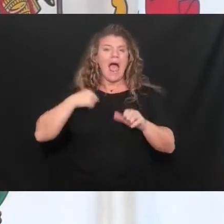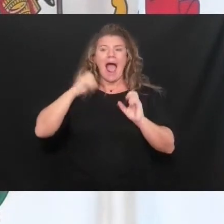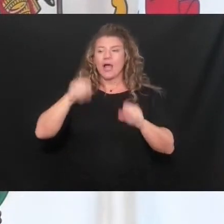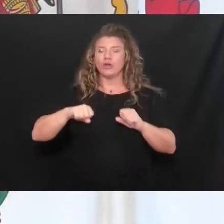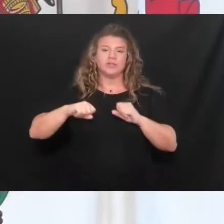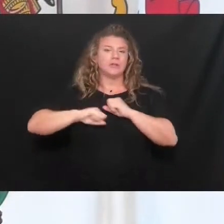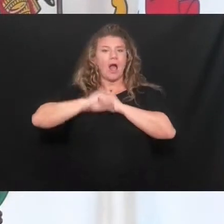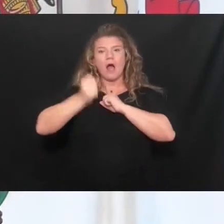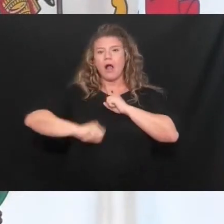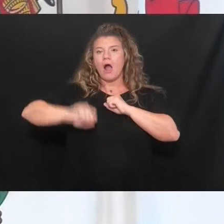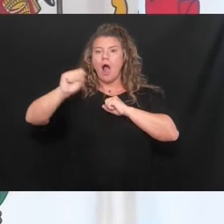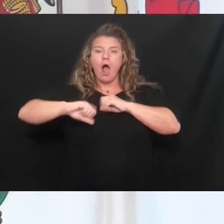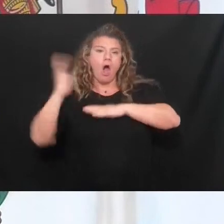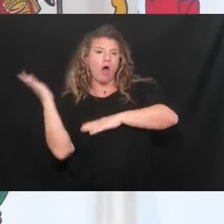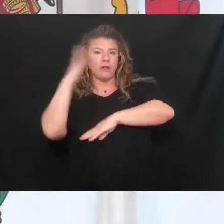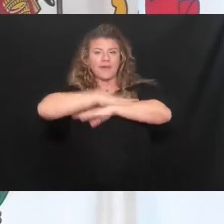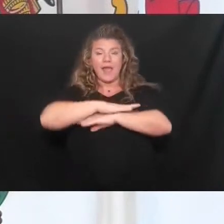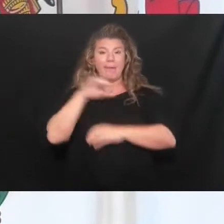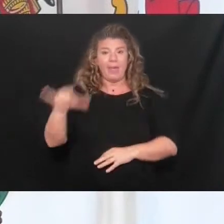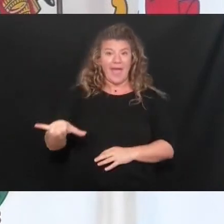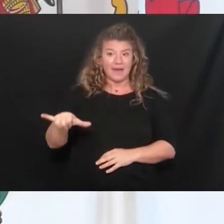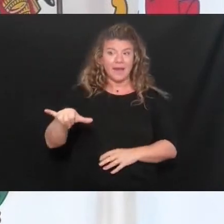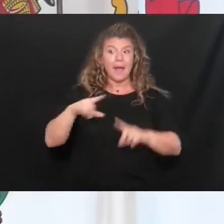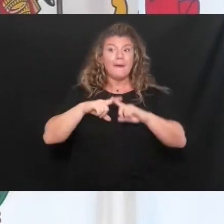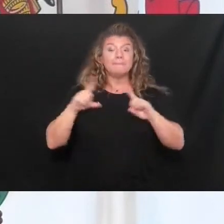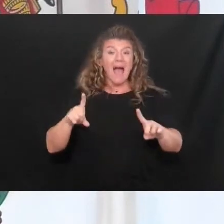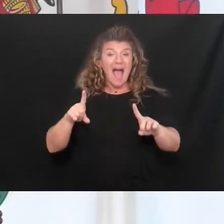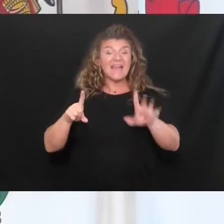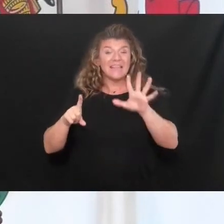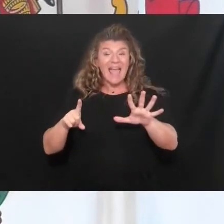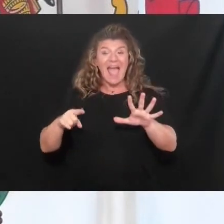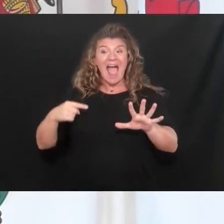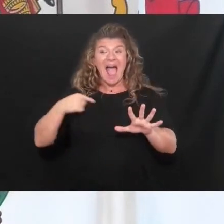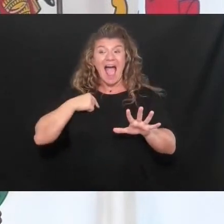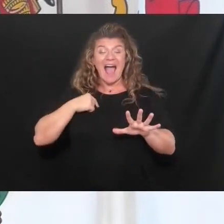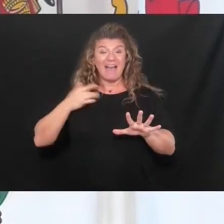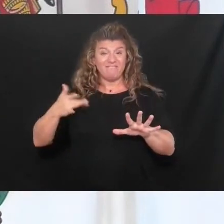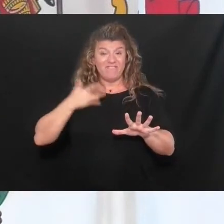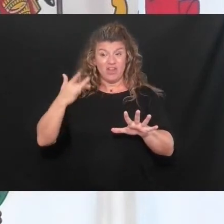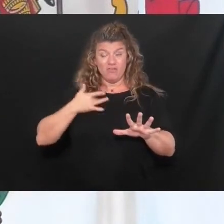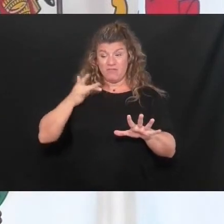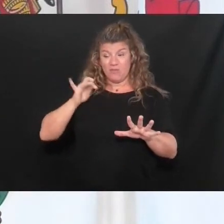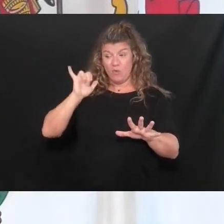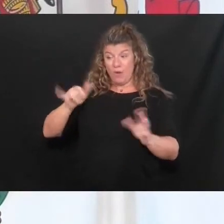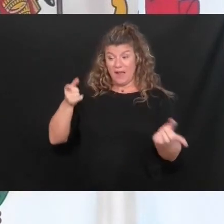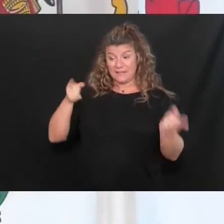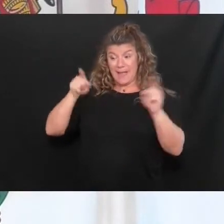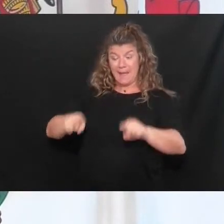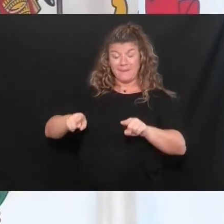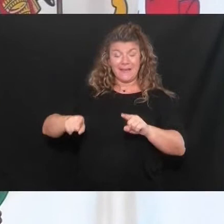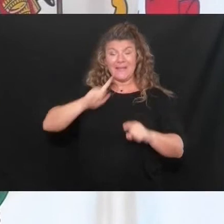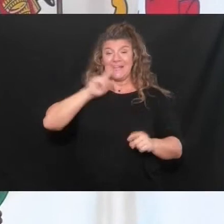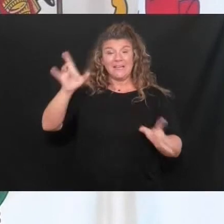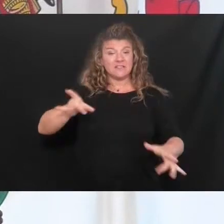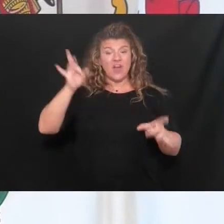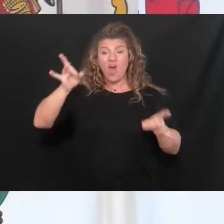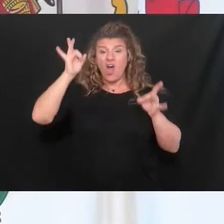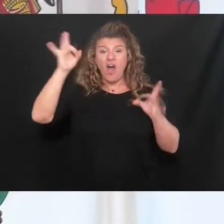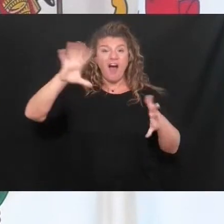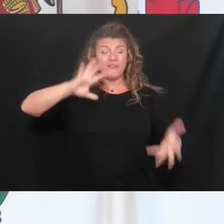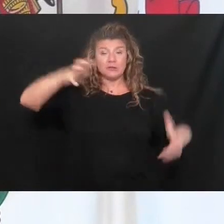long about this. I think it is the god-awfulest disaster